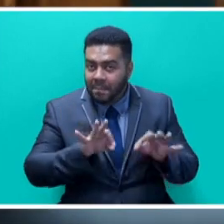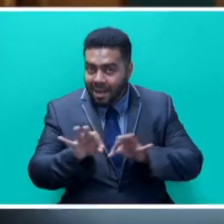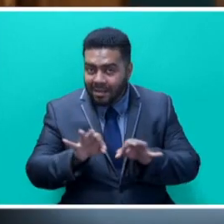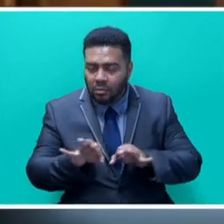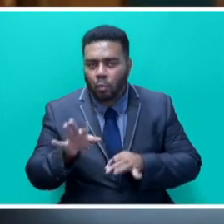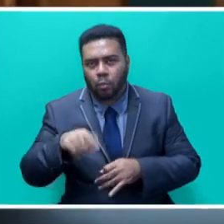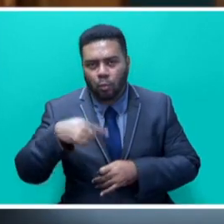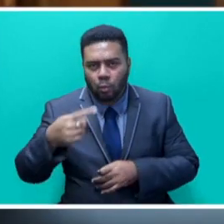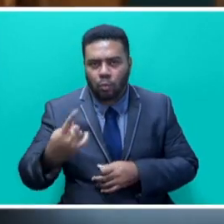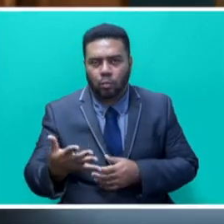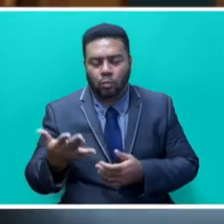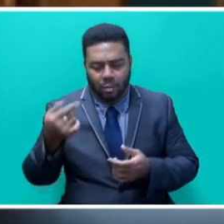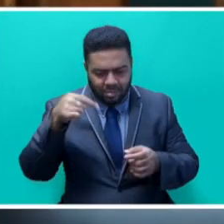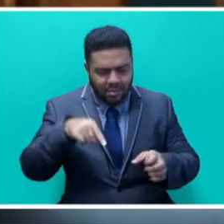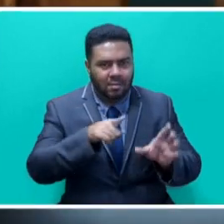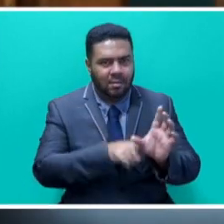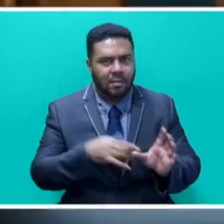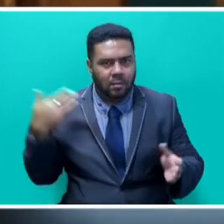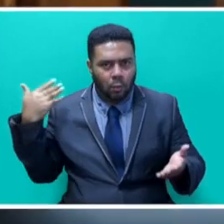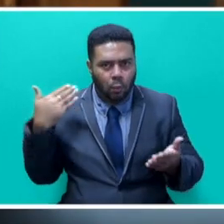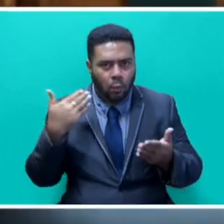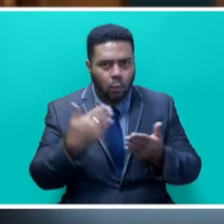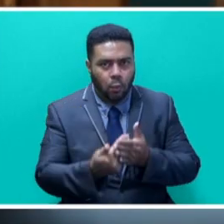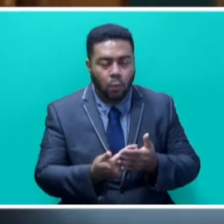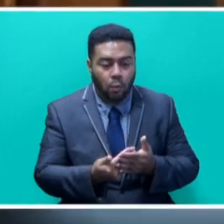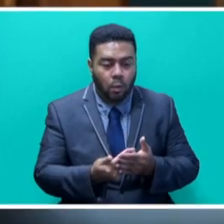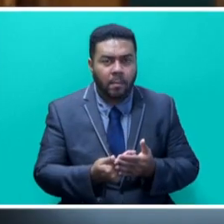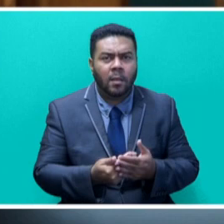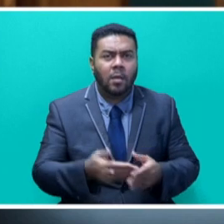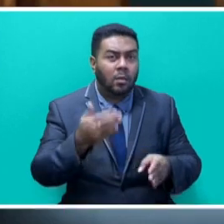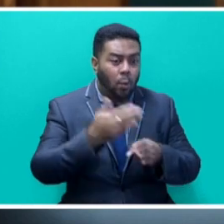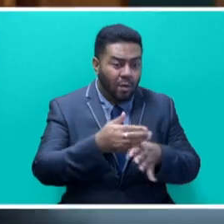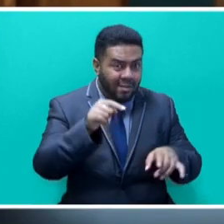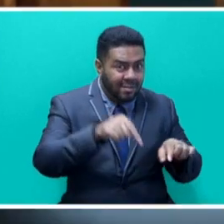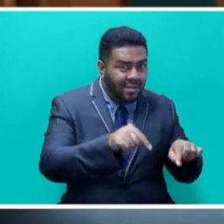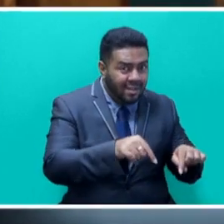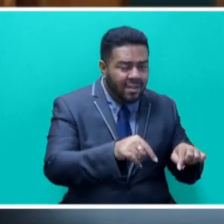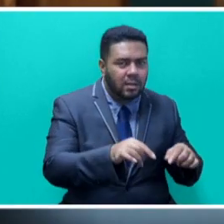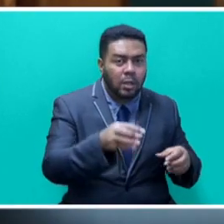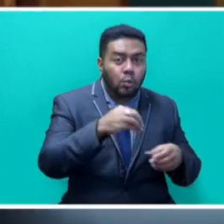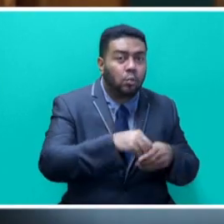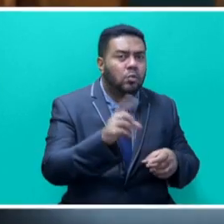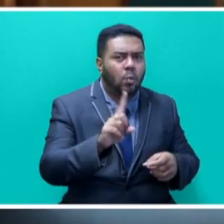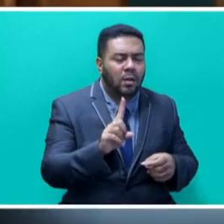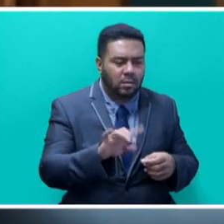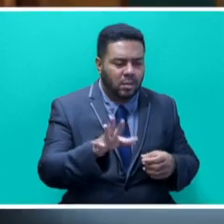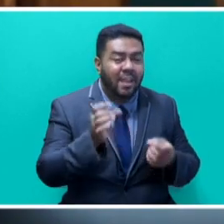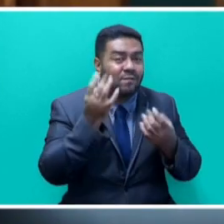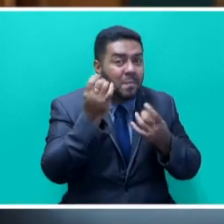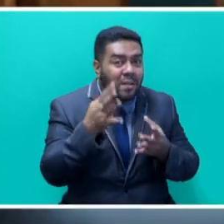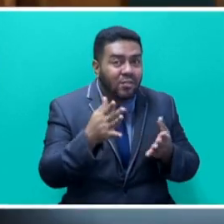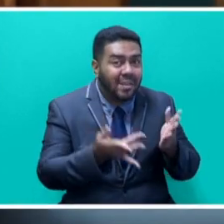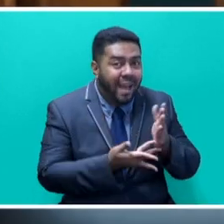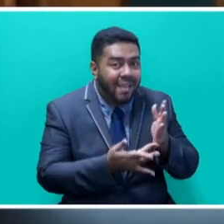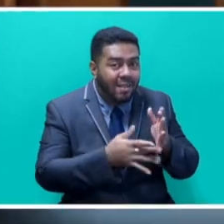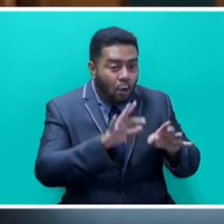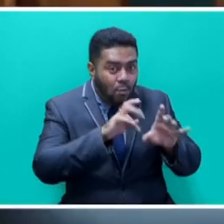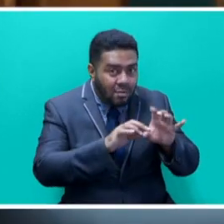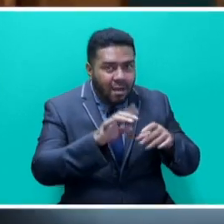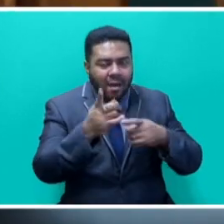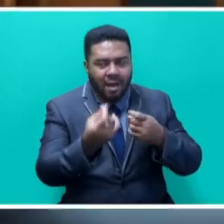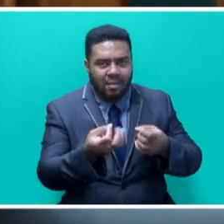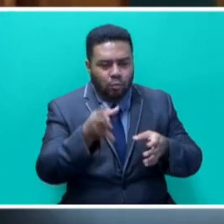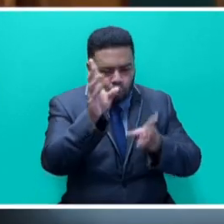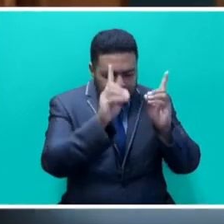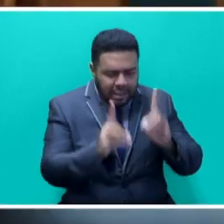year. Work on this also includes the development of the safeguard information system, which is